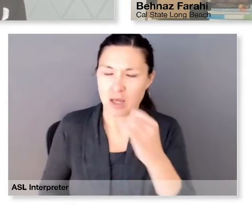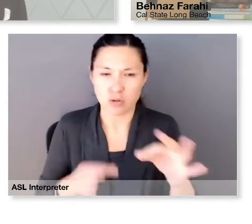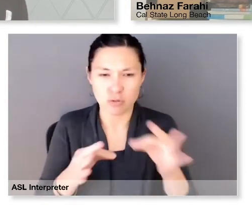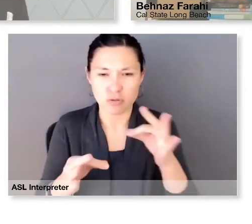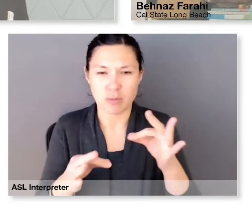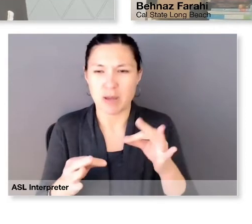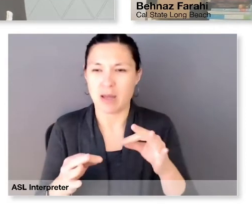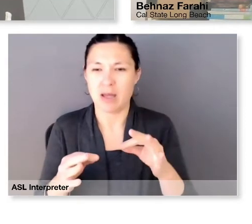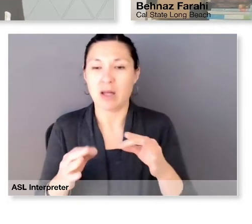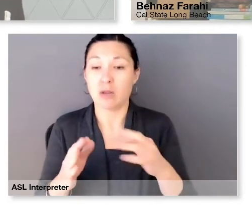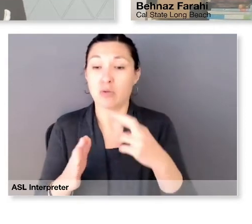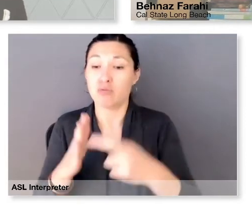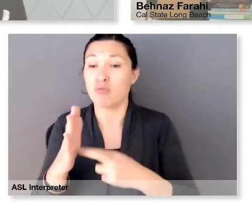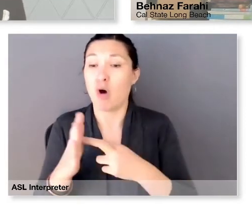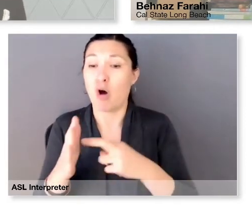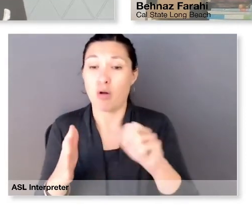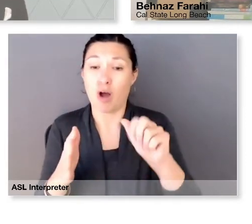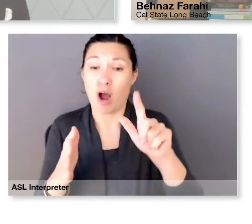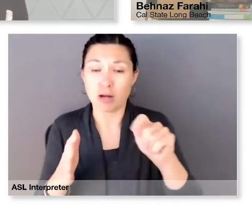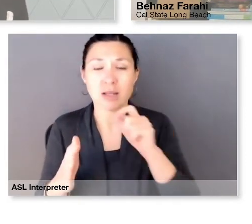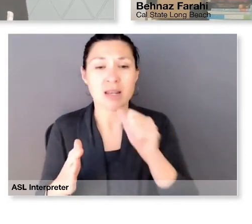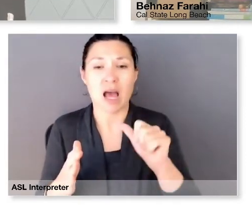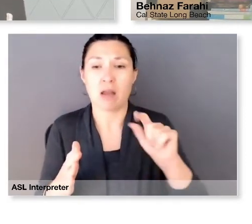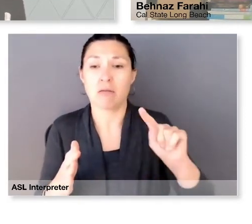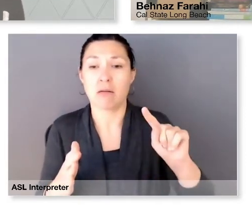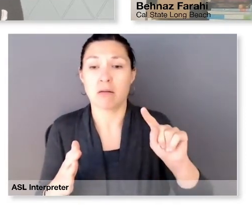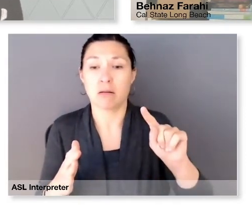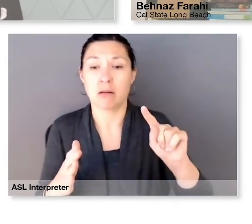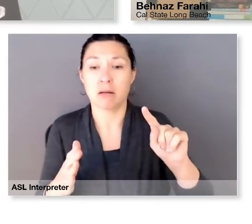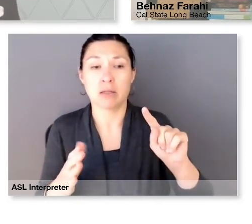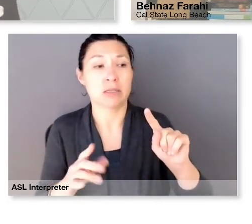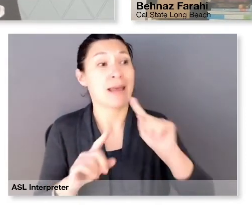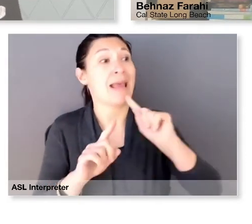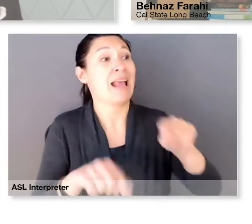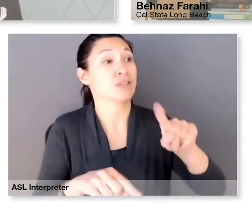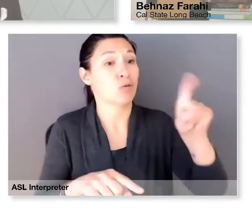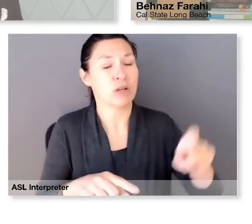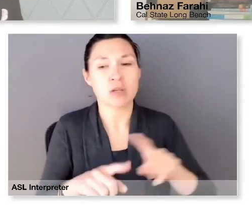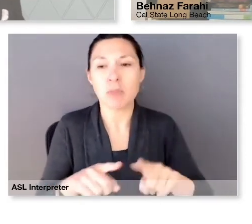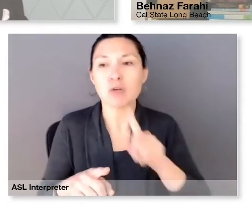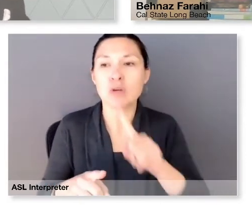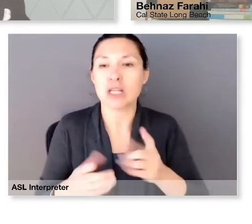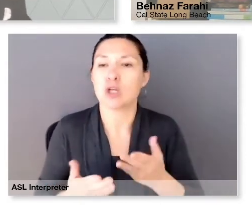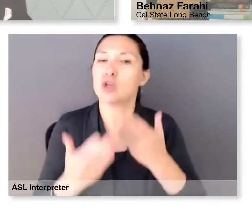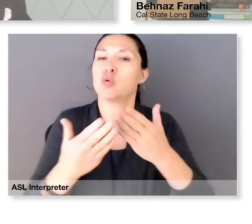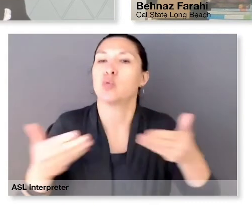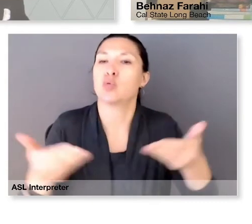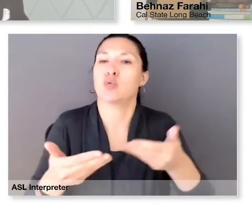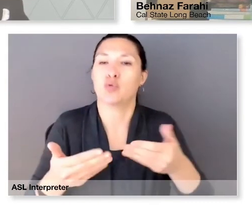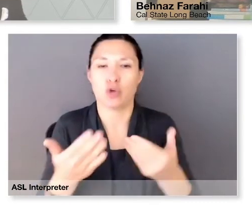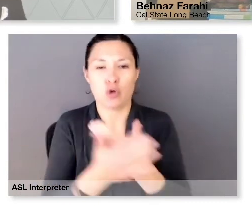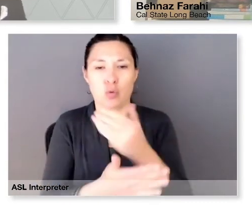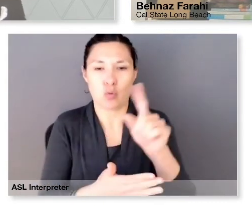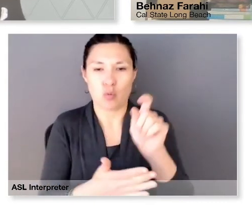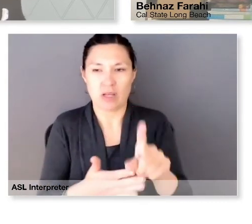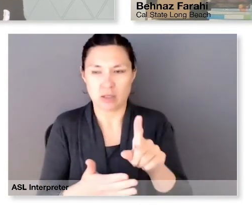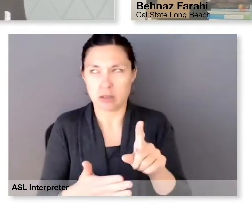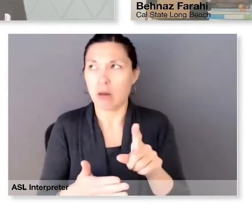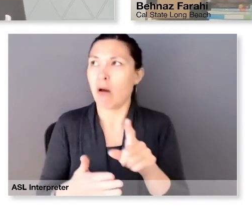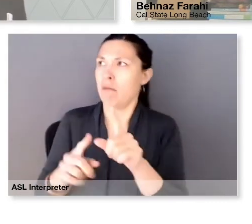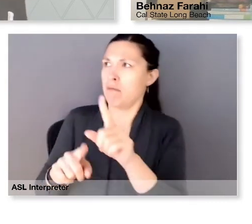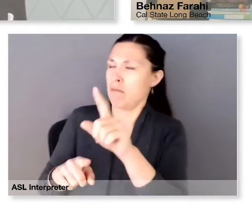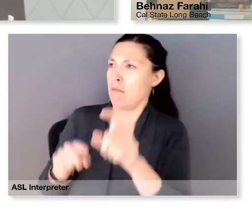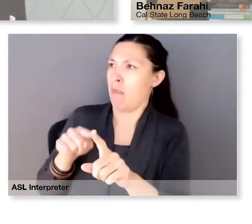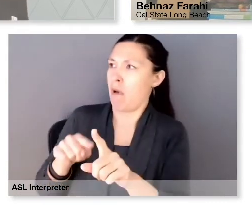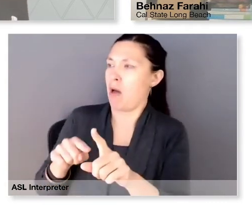to answer questions, but to provoke questions. And through those questions, people can better understand the operations of these kind of systems that